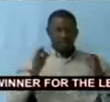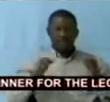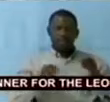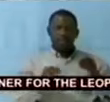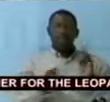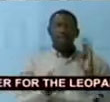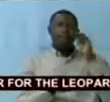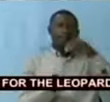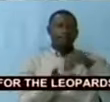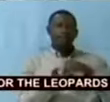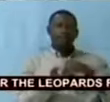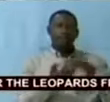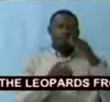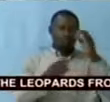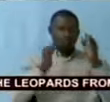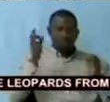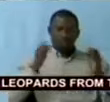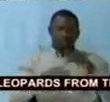Banyan Magistrates Court.